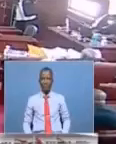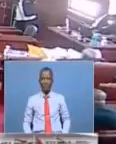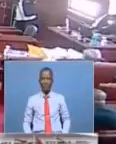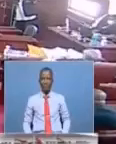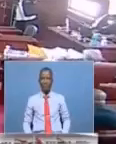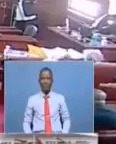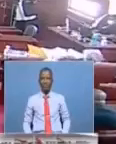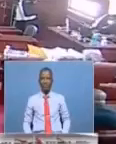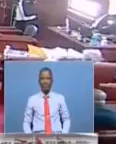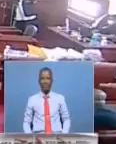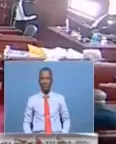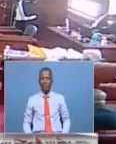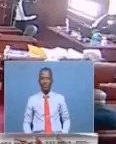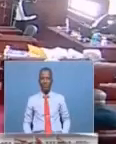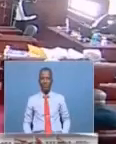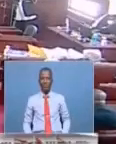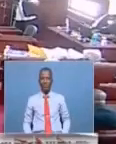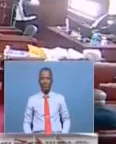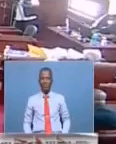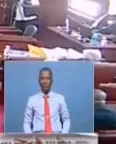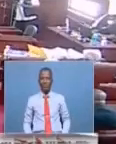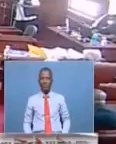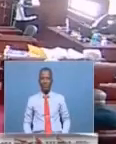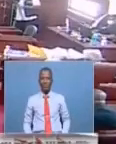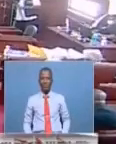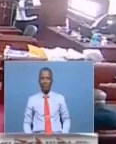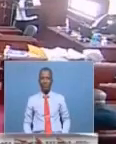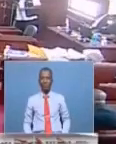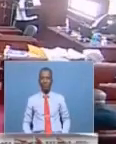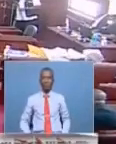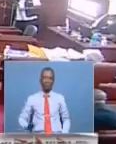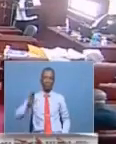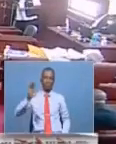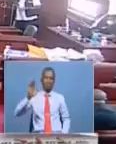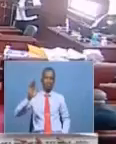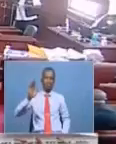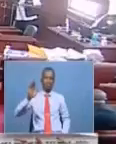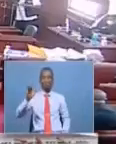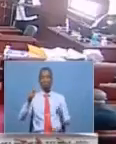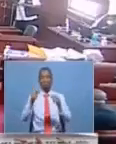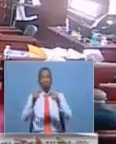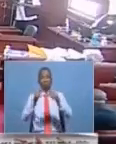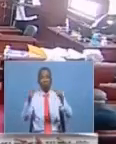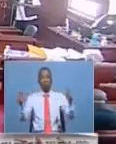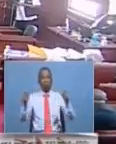My lords, we are opposed to the application hearing.